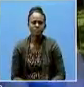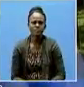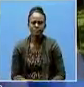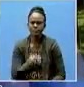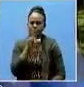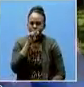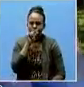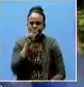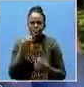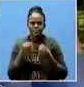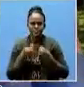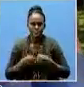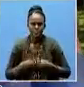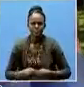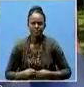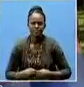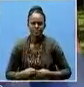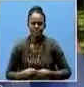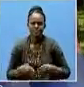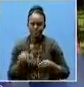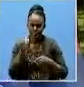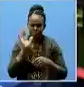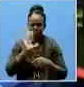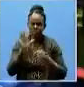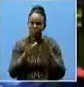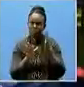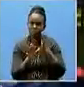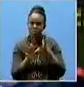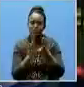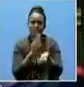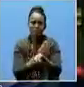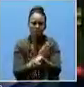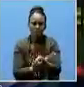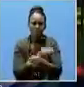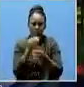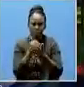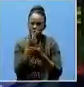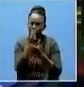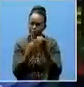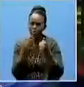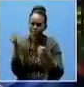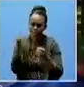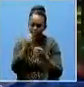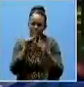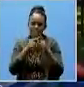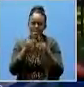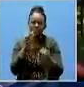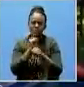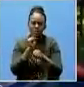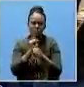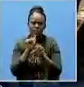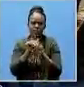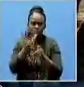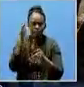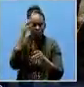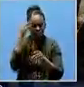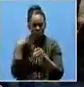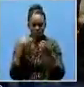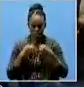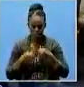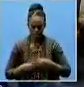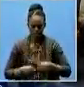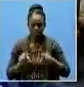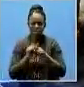Livingston Mayor Constance Mulyevai and her deputy John Banda have been installed to serve in their respective offices. The mayor